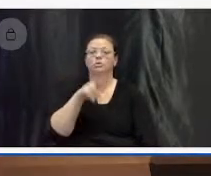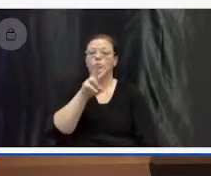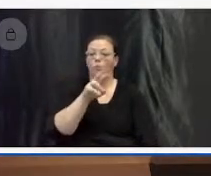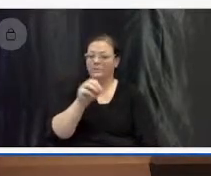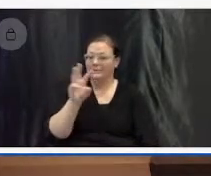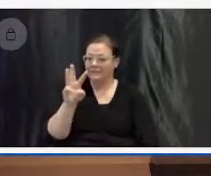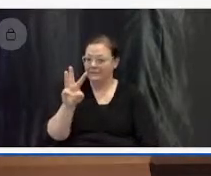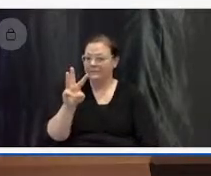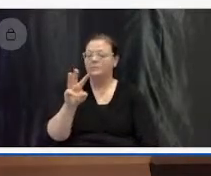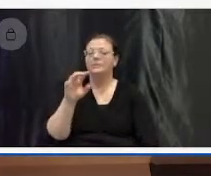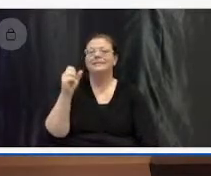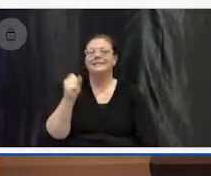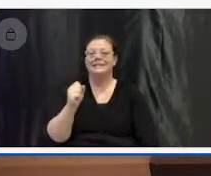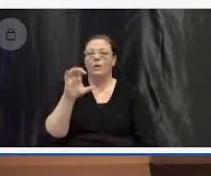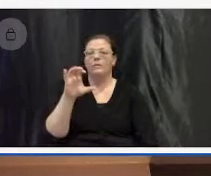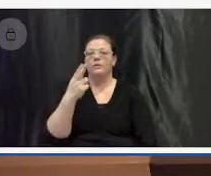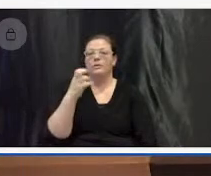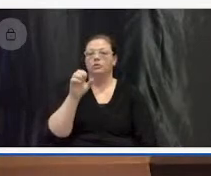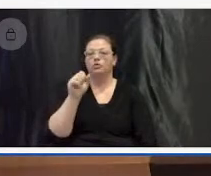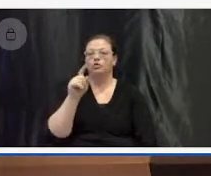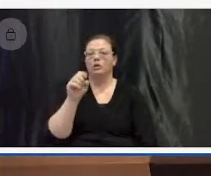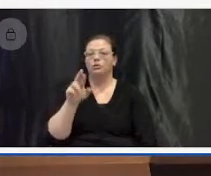2004-2006 South Chester Street.